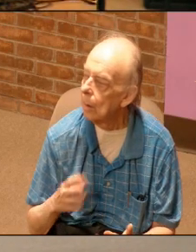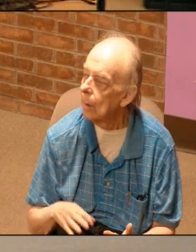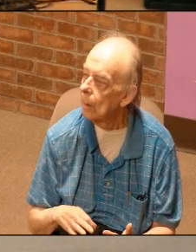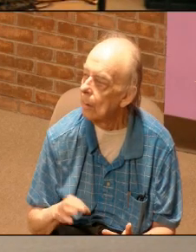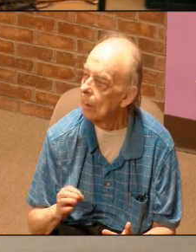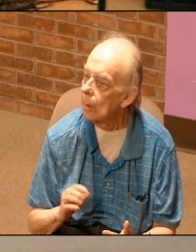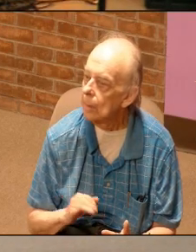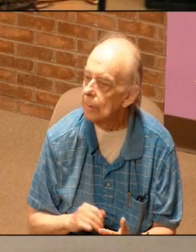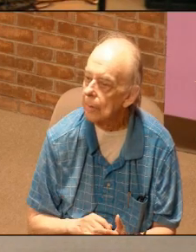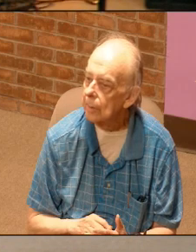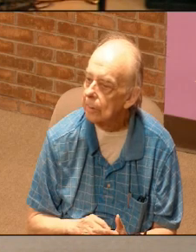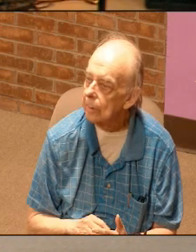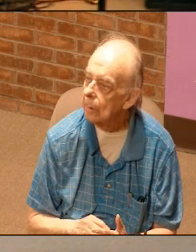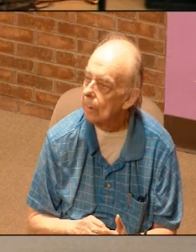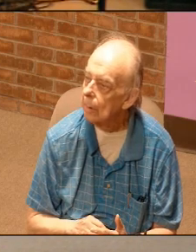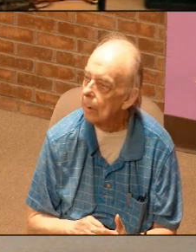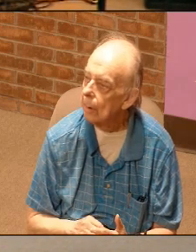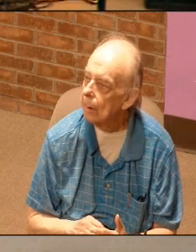is this.